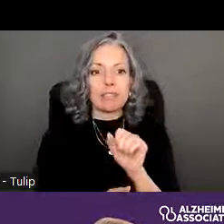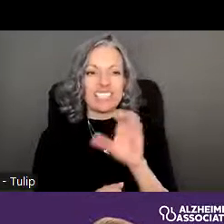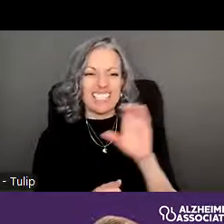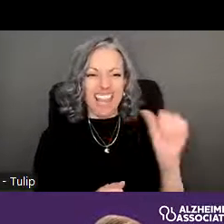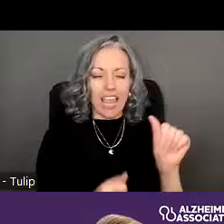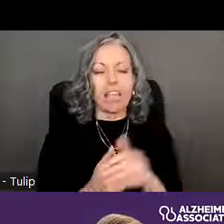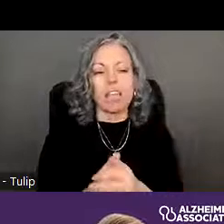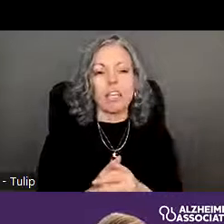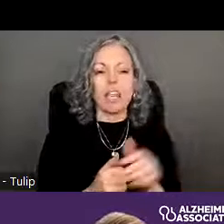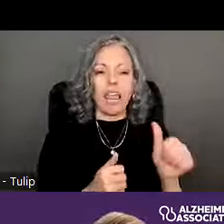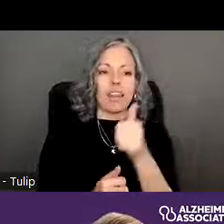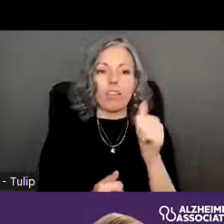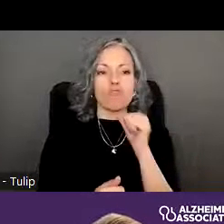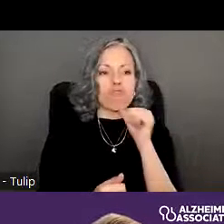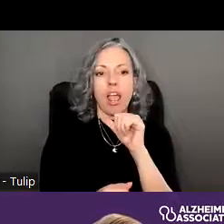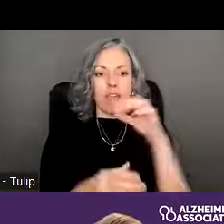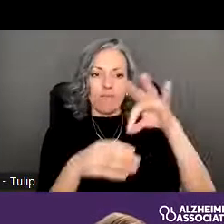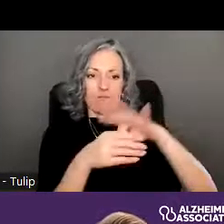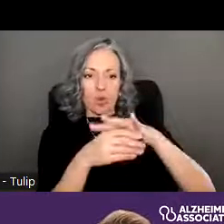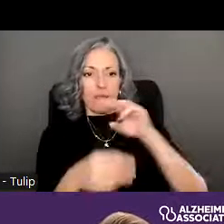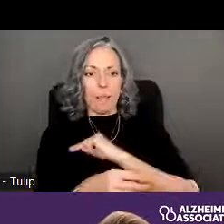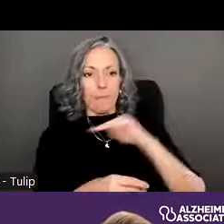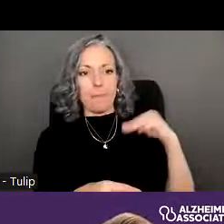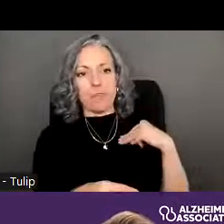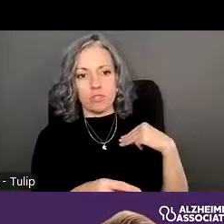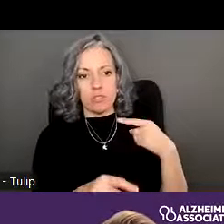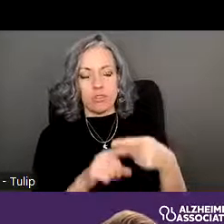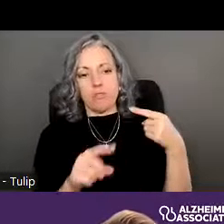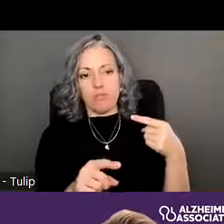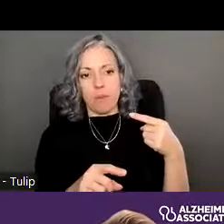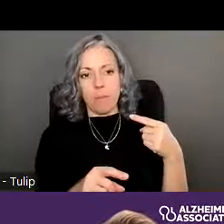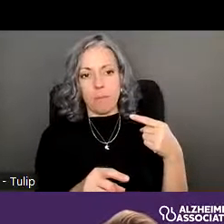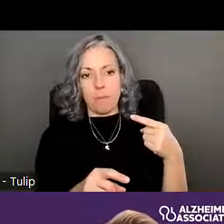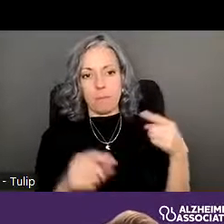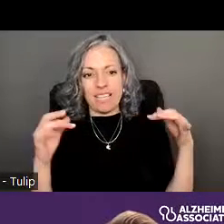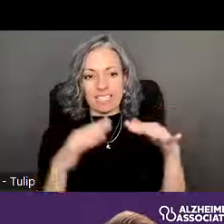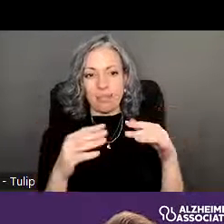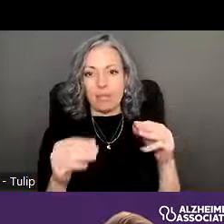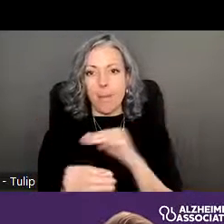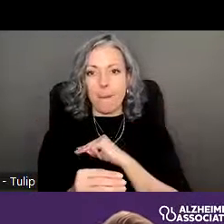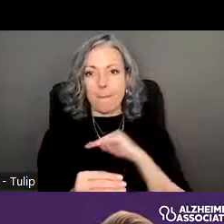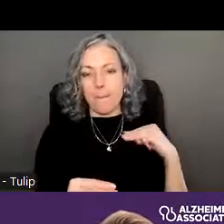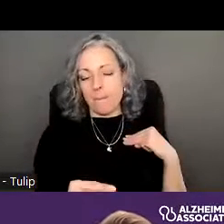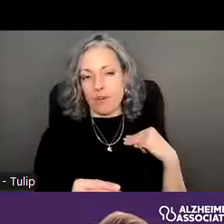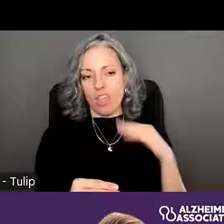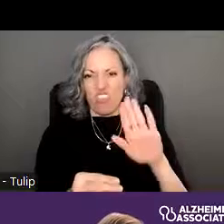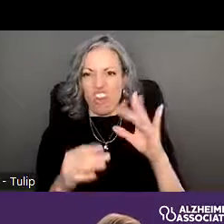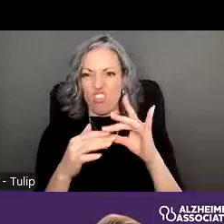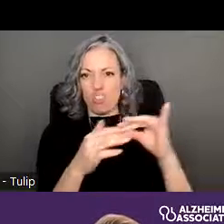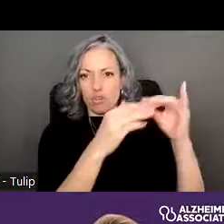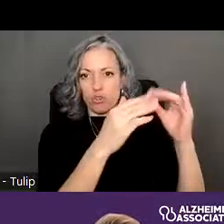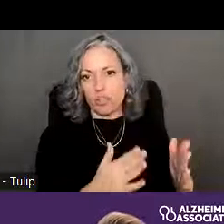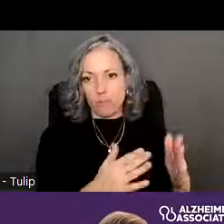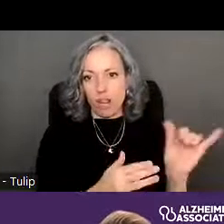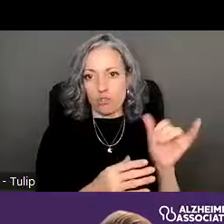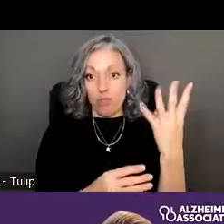officio non-voting members appointed by a senator and an assembly member appointed by their leadership, and then also